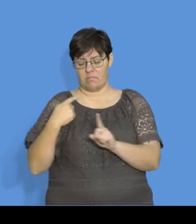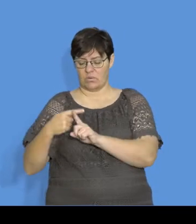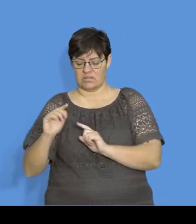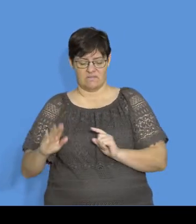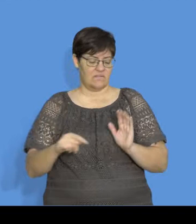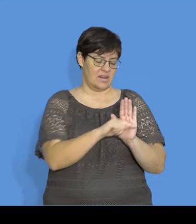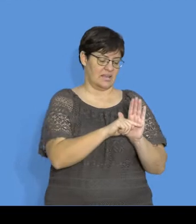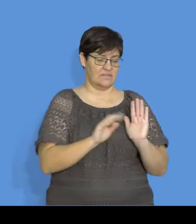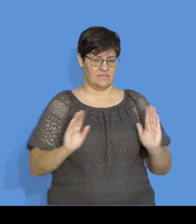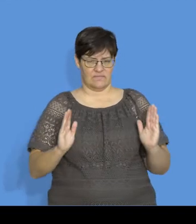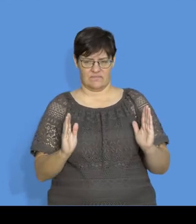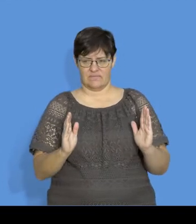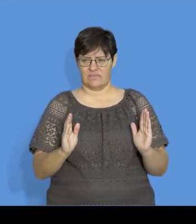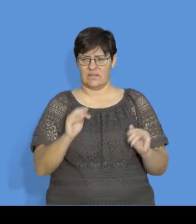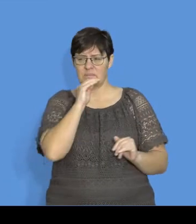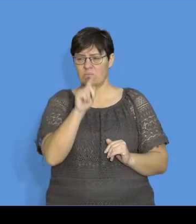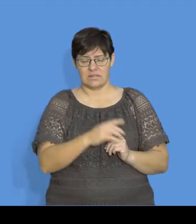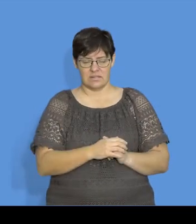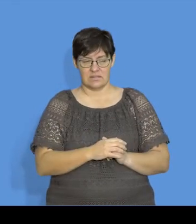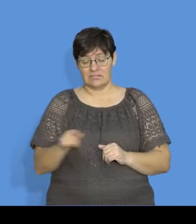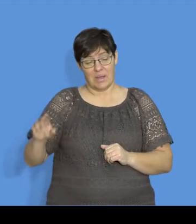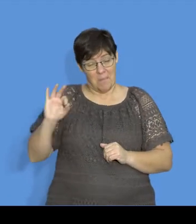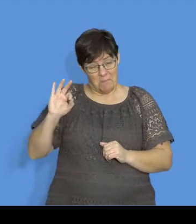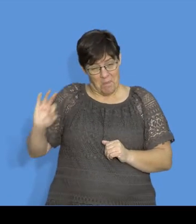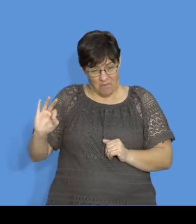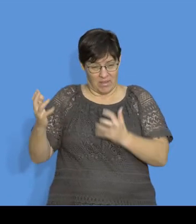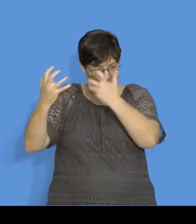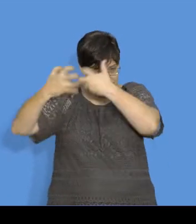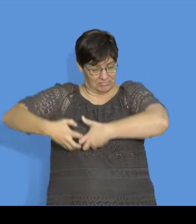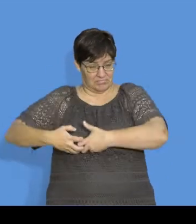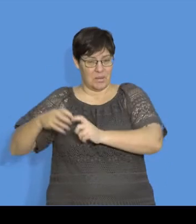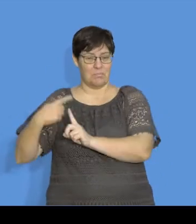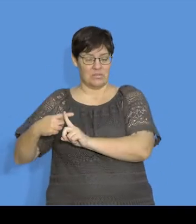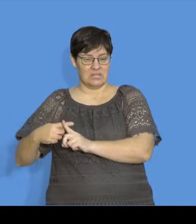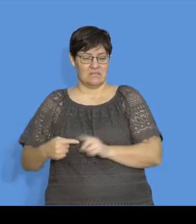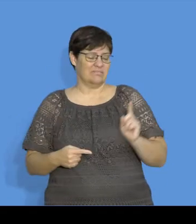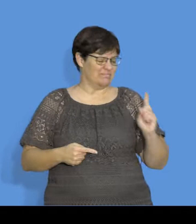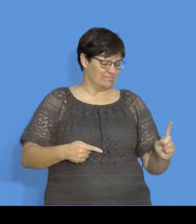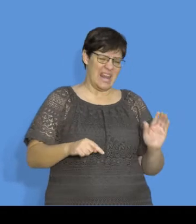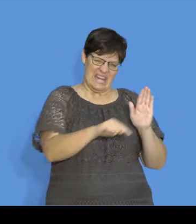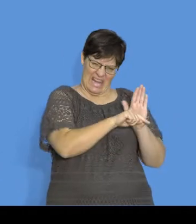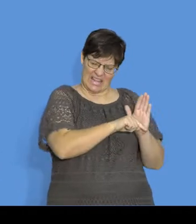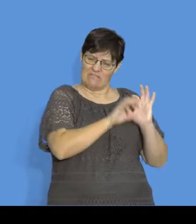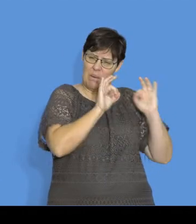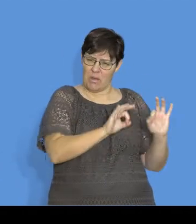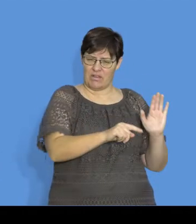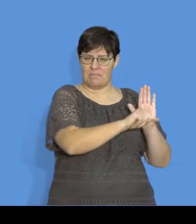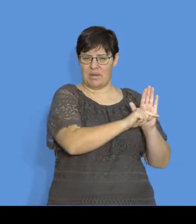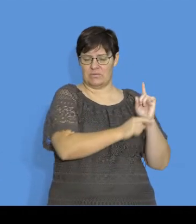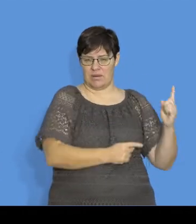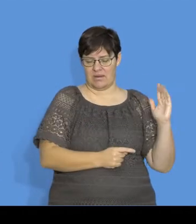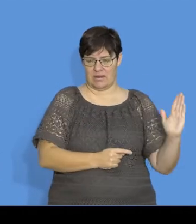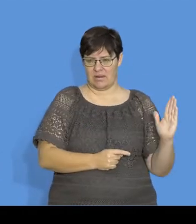Positive 0.5 there. So what does that mean? This is perfect correlation, which is 1, and this is negative